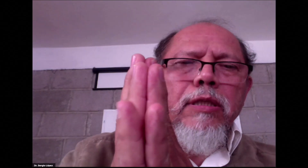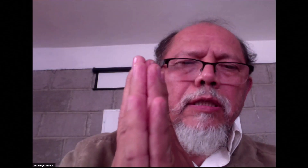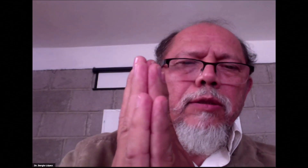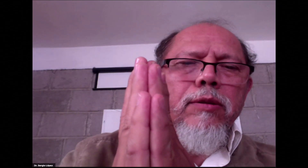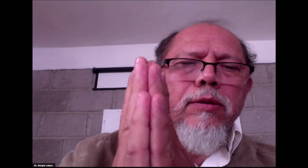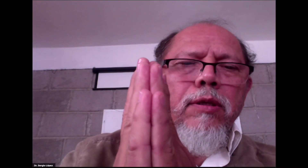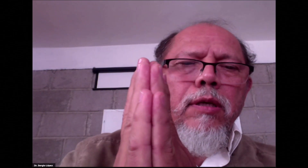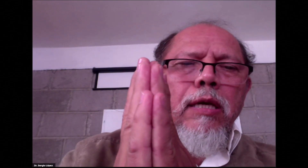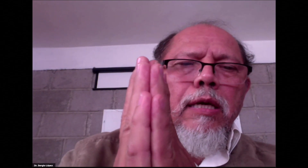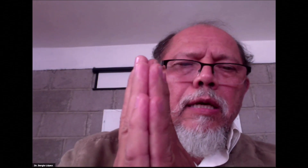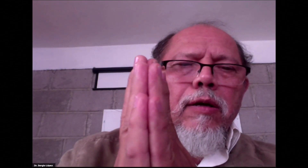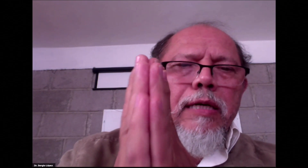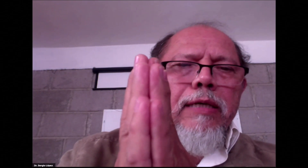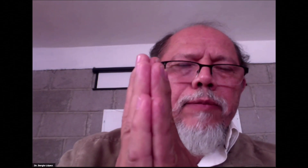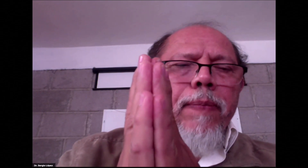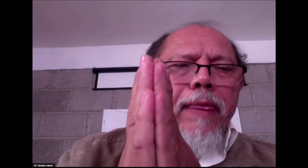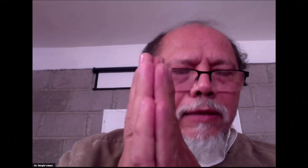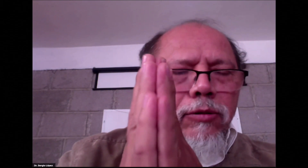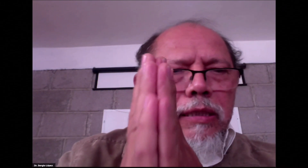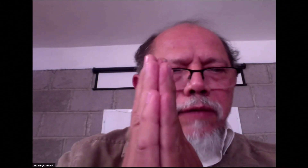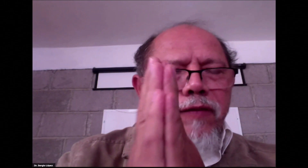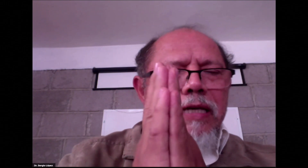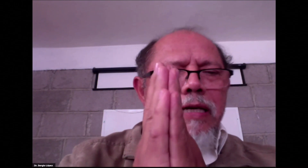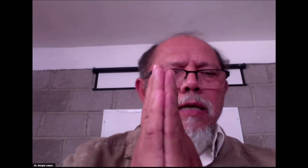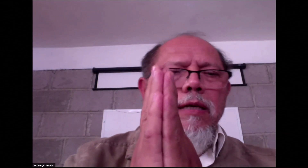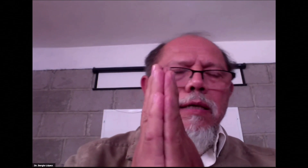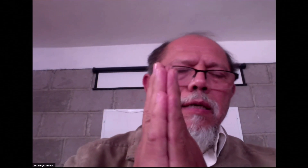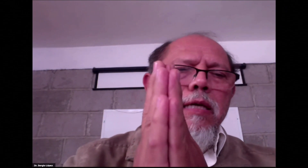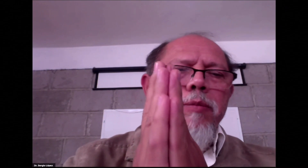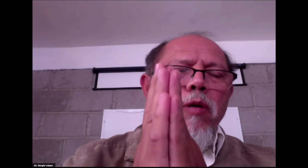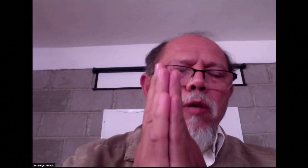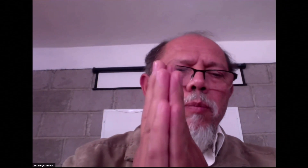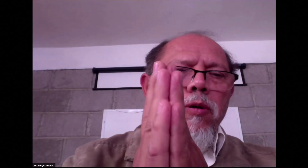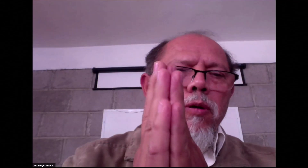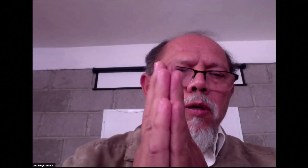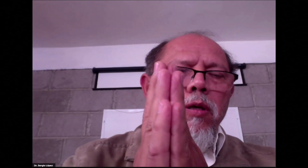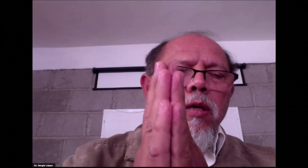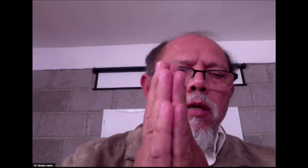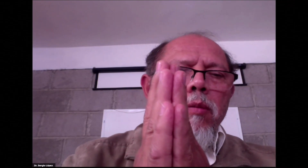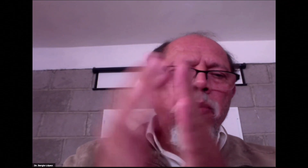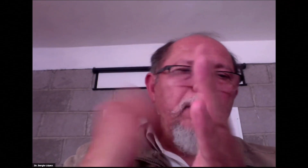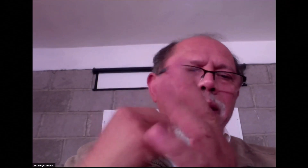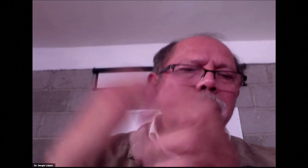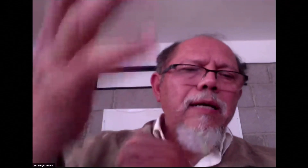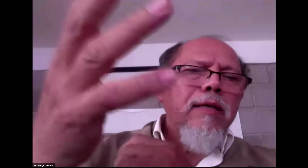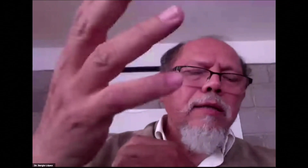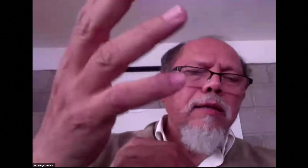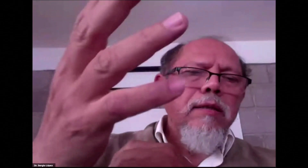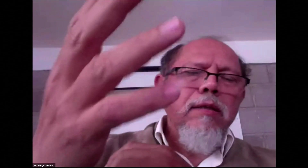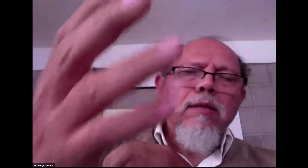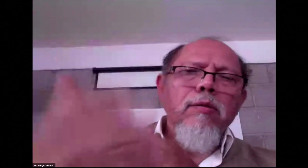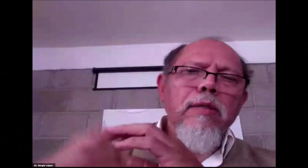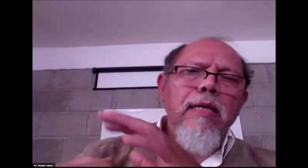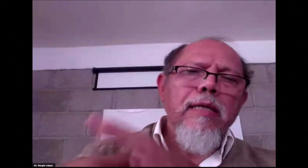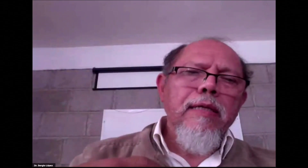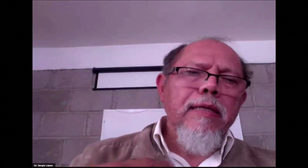little bit. They grew a little bit. That means that my body